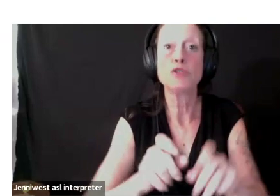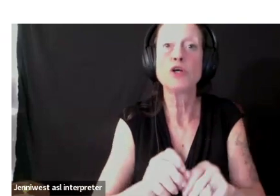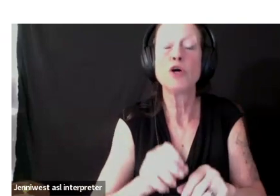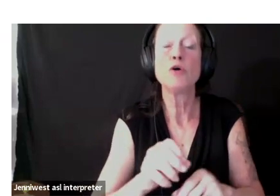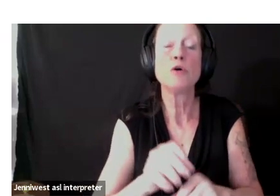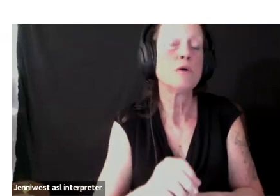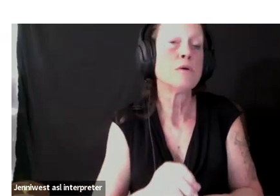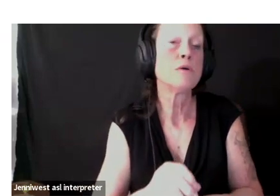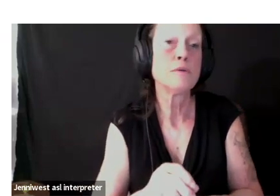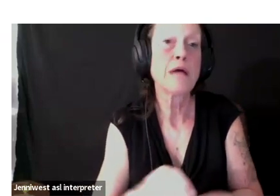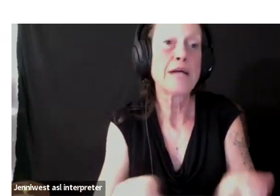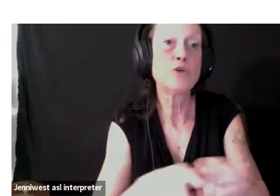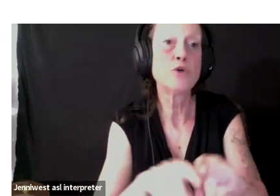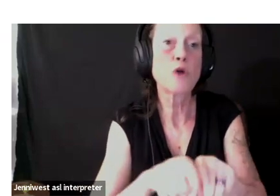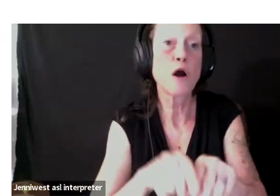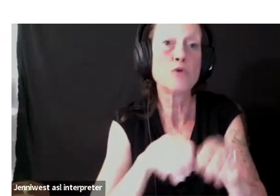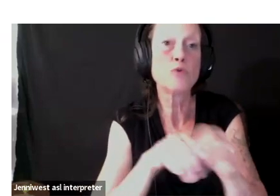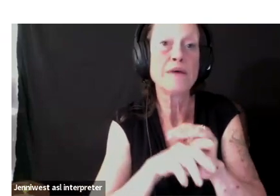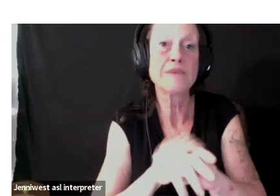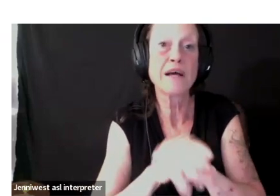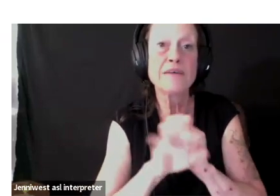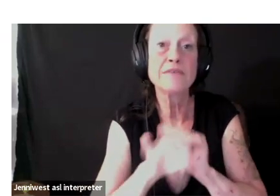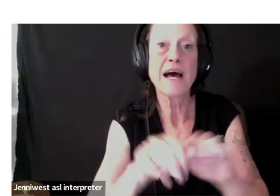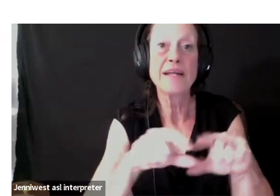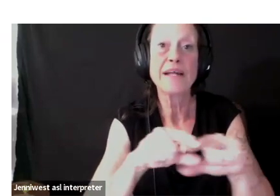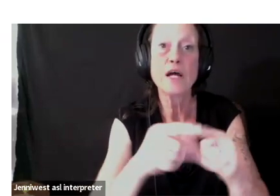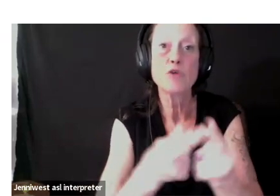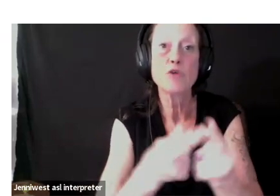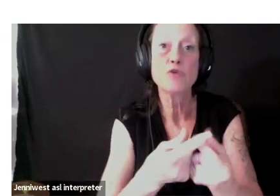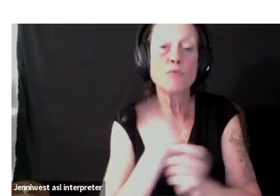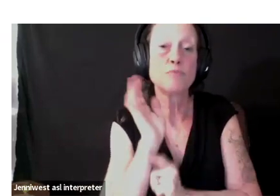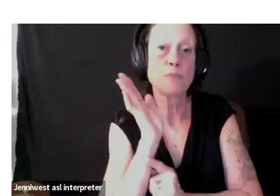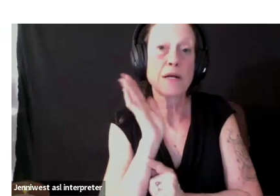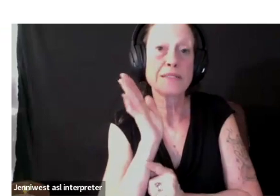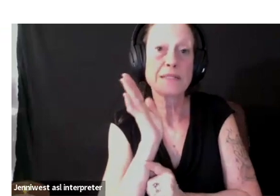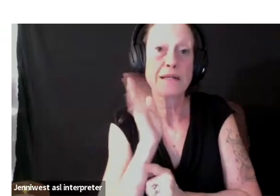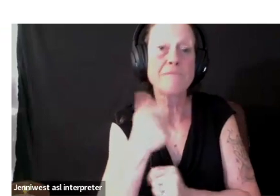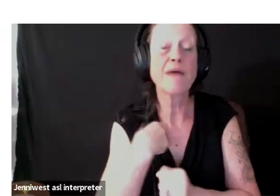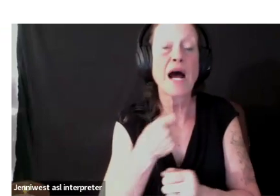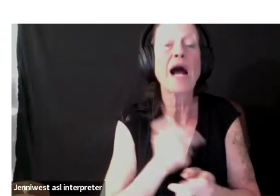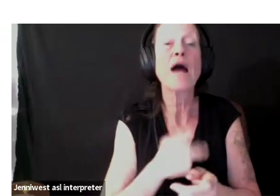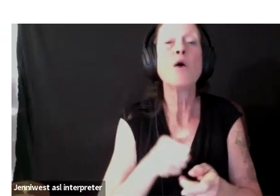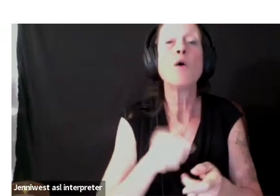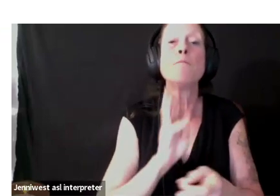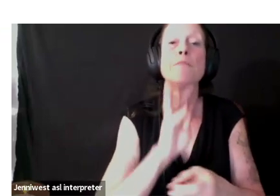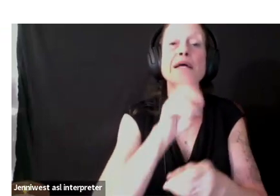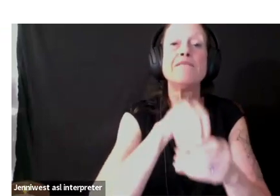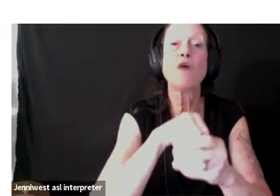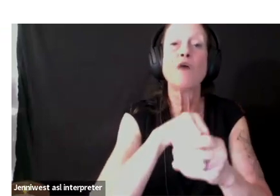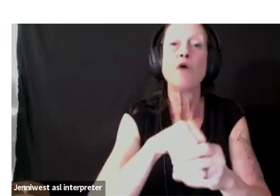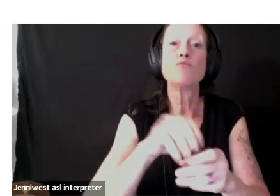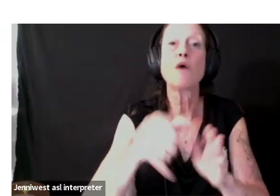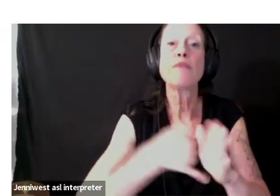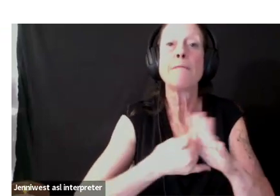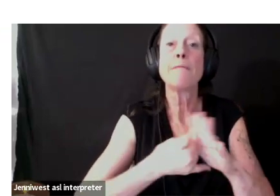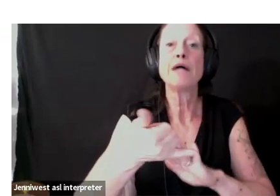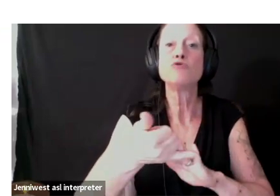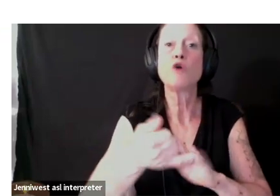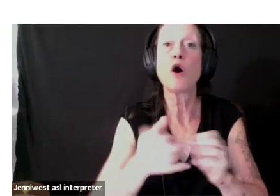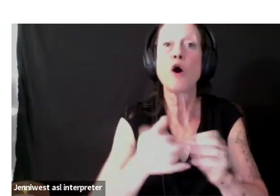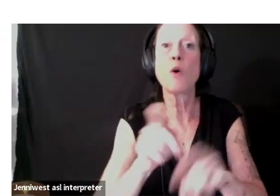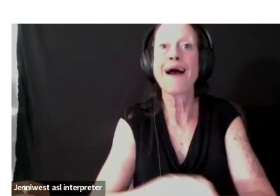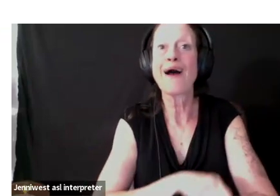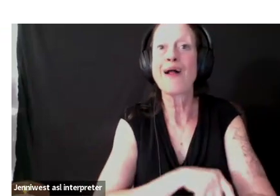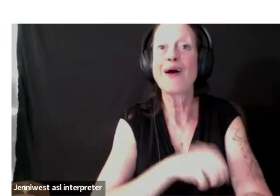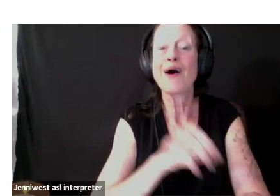I'm gonna go ahead and start now and let you know that I've been with Metro for 21 years. Um, and